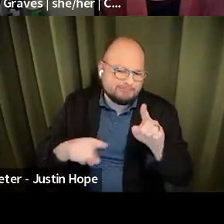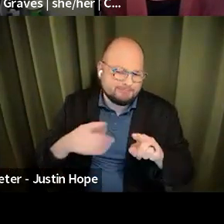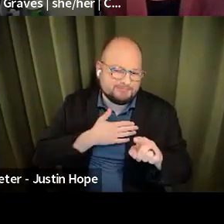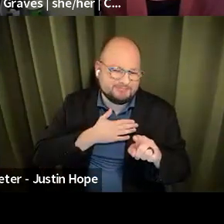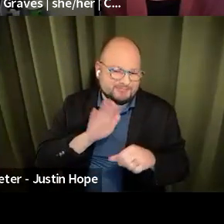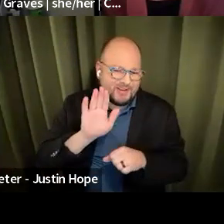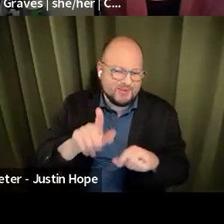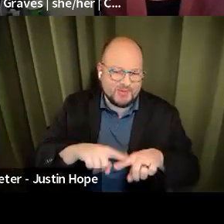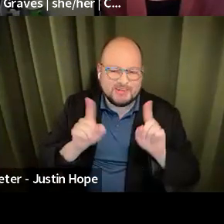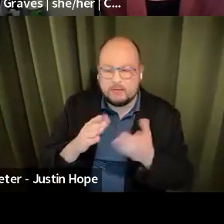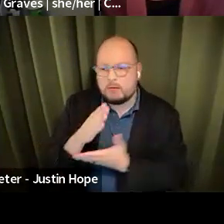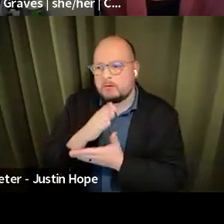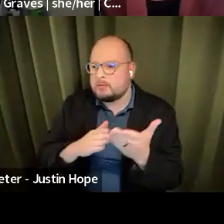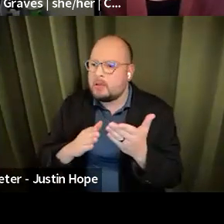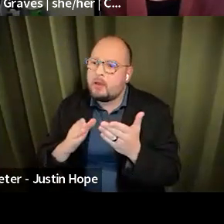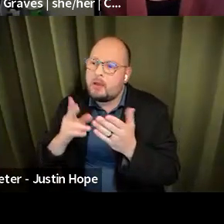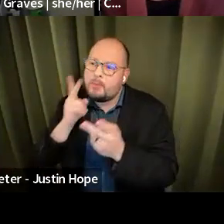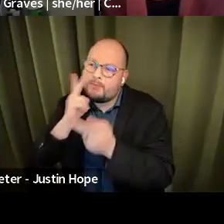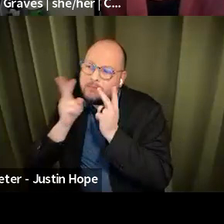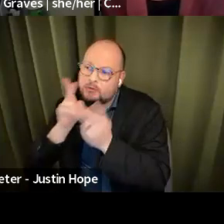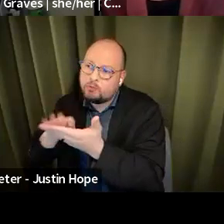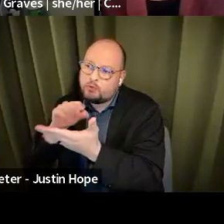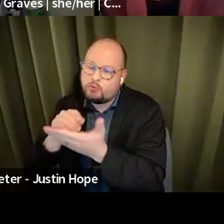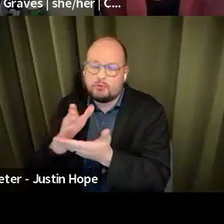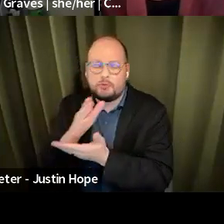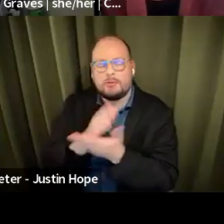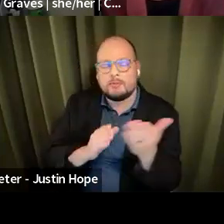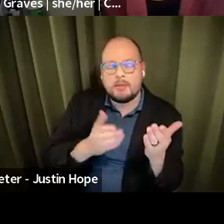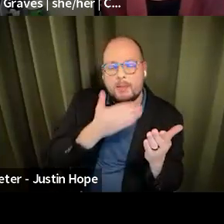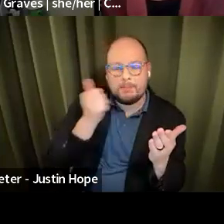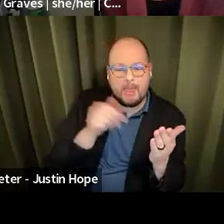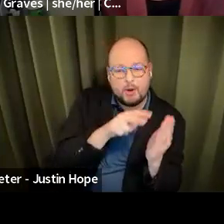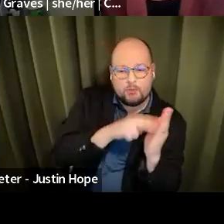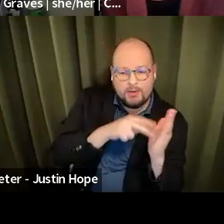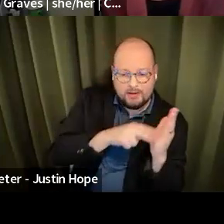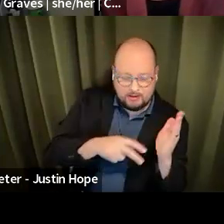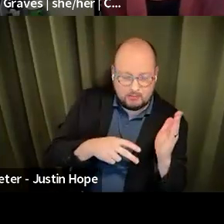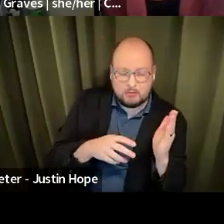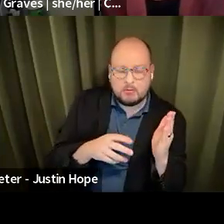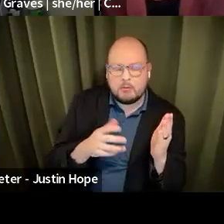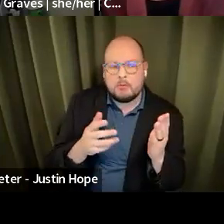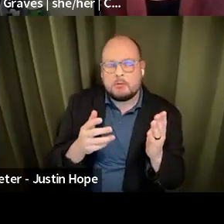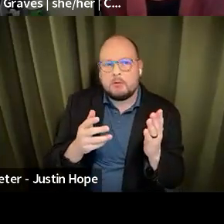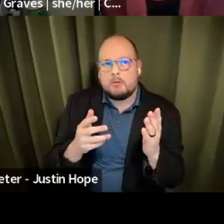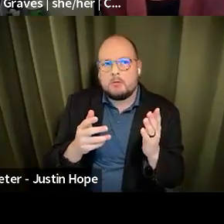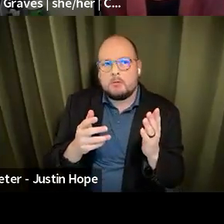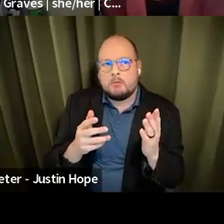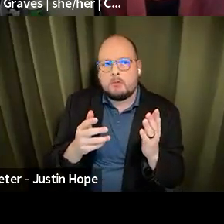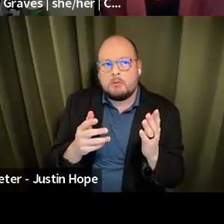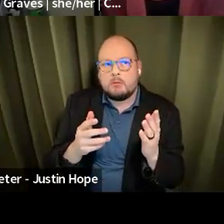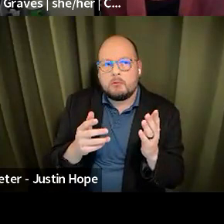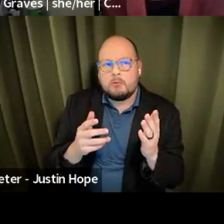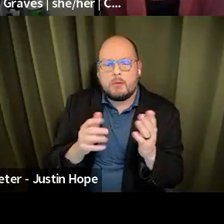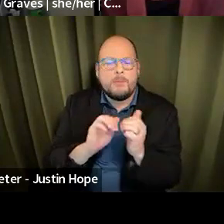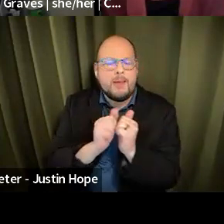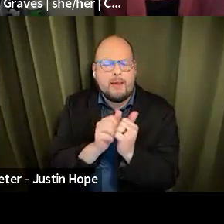better visually, some people do better with text and so forth. So I think that's another thing to think about. How are we reaching them? And